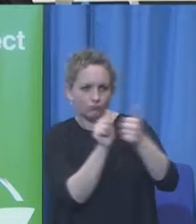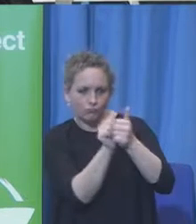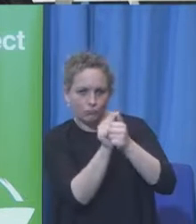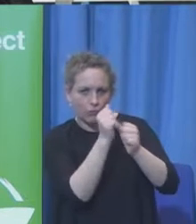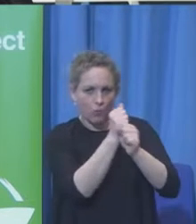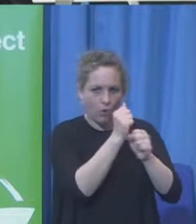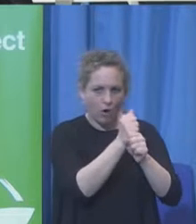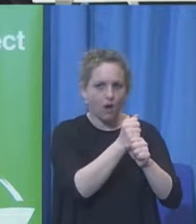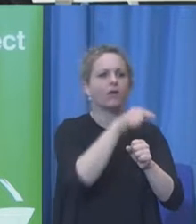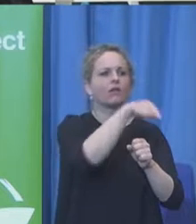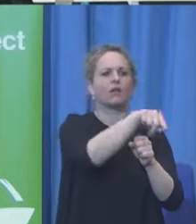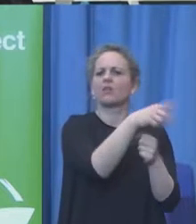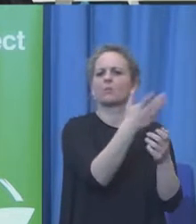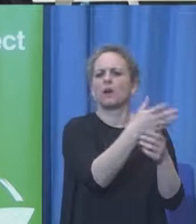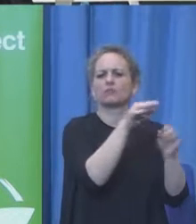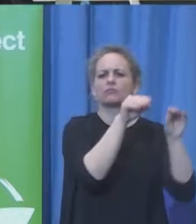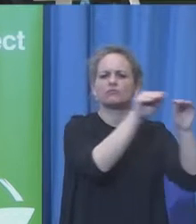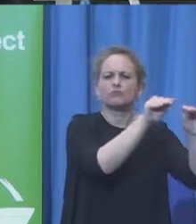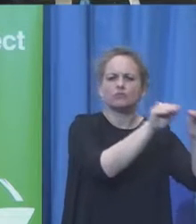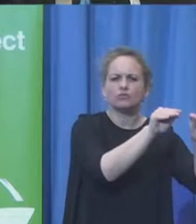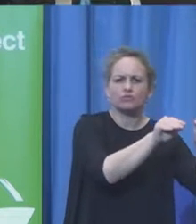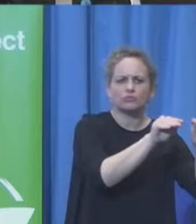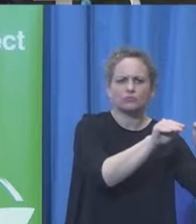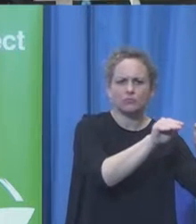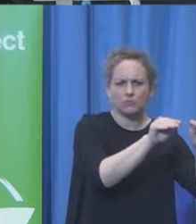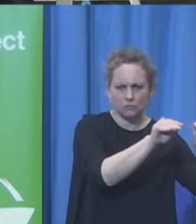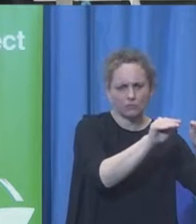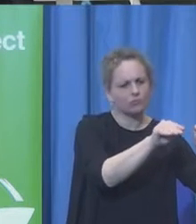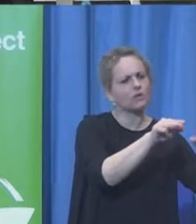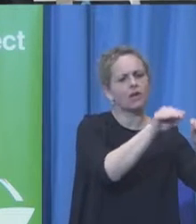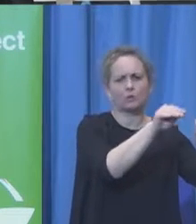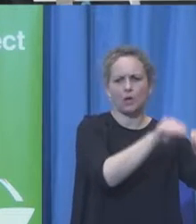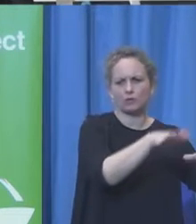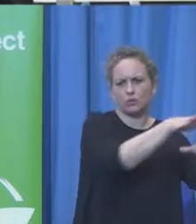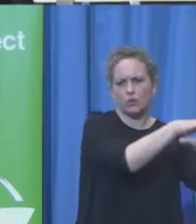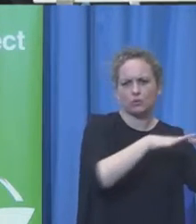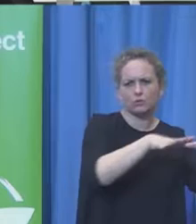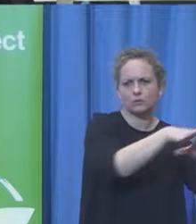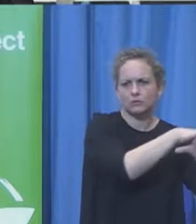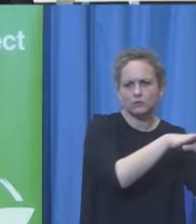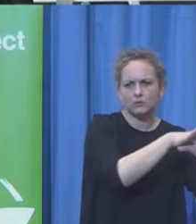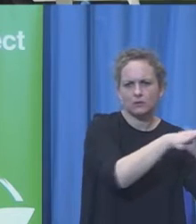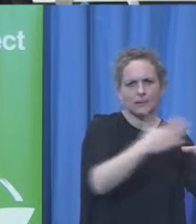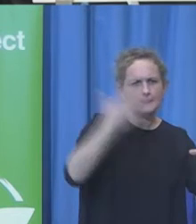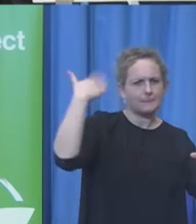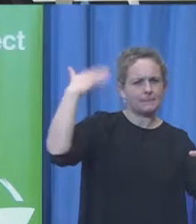colleagues. How should we speak with him? How should we